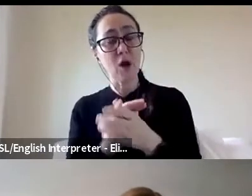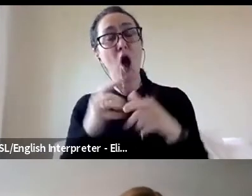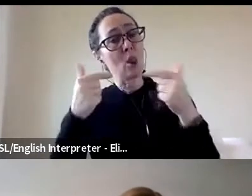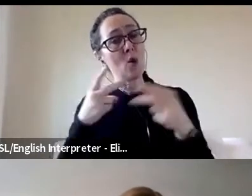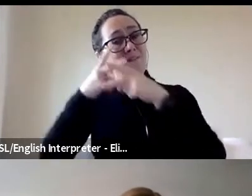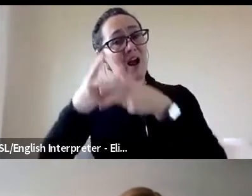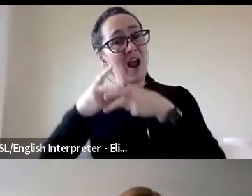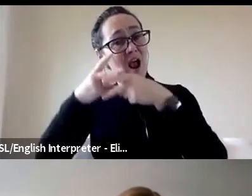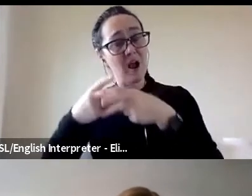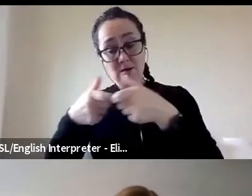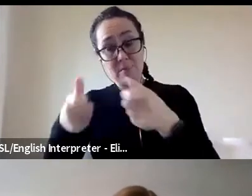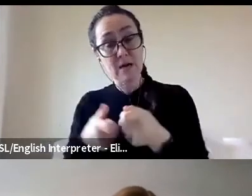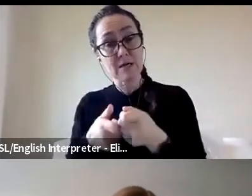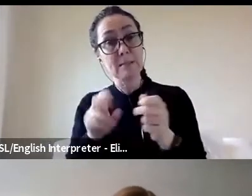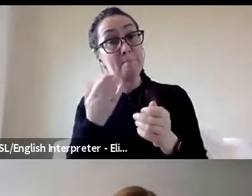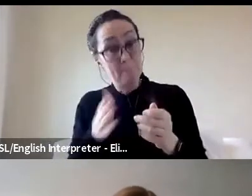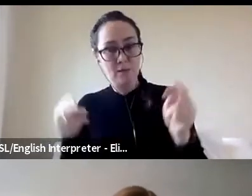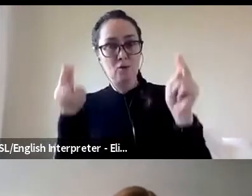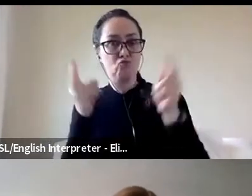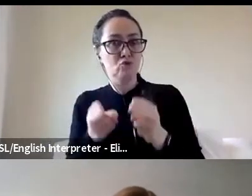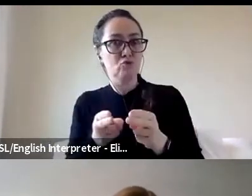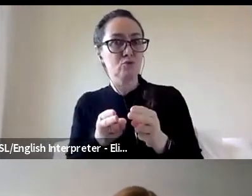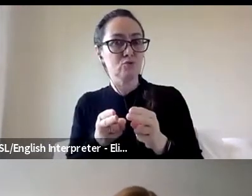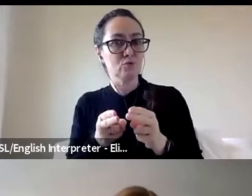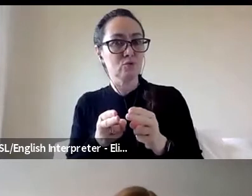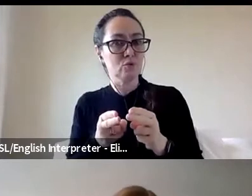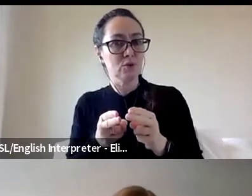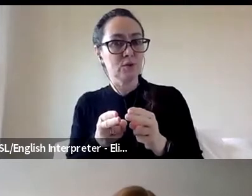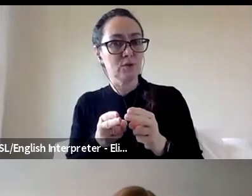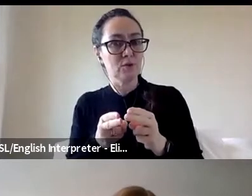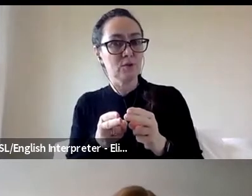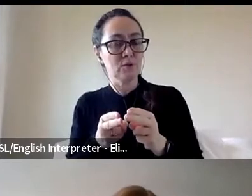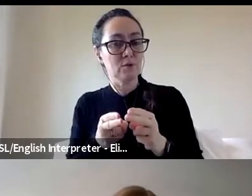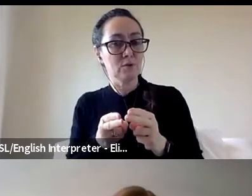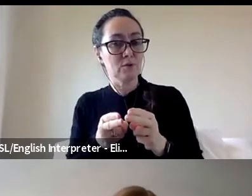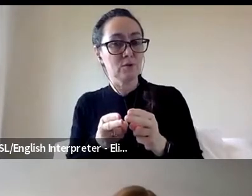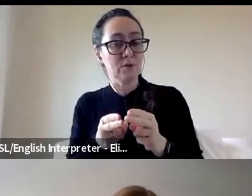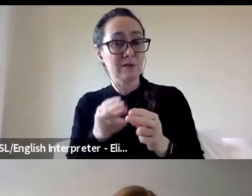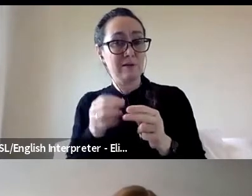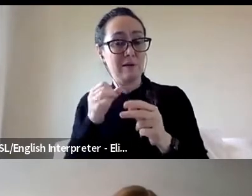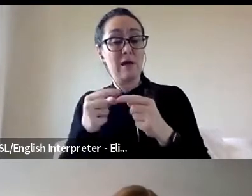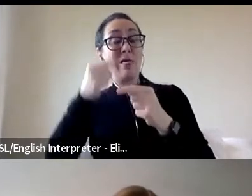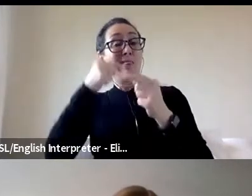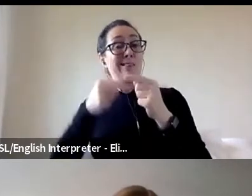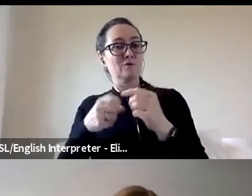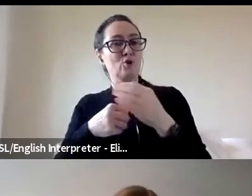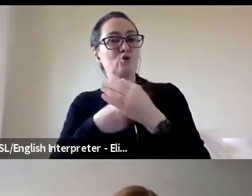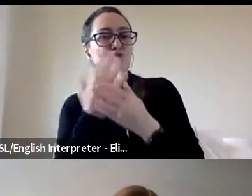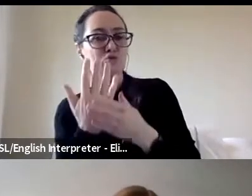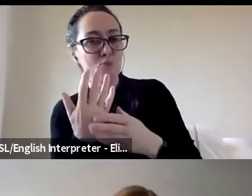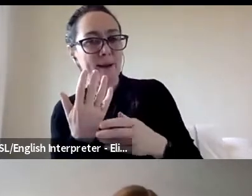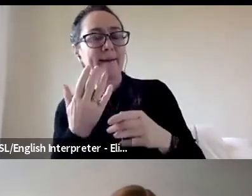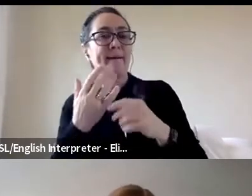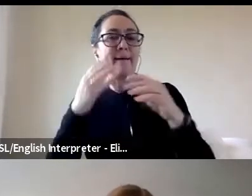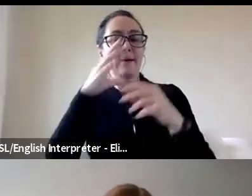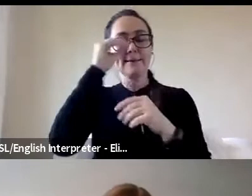packages were reduced when over the spring and summer of last year. And my fear is